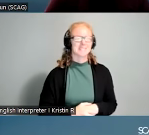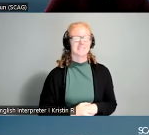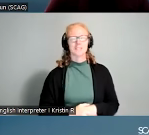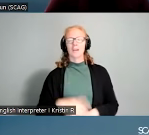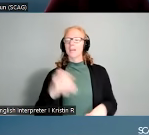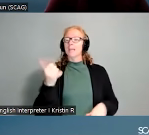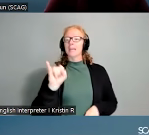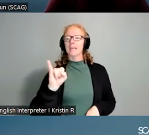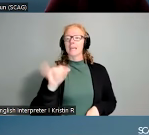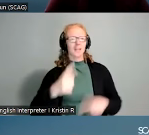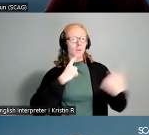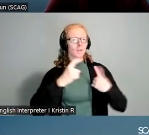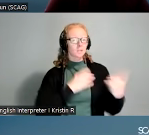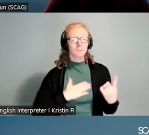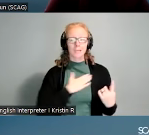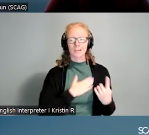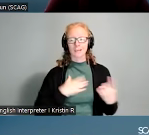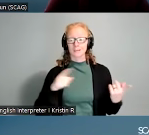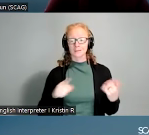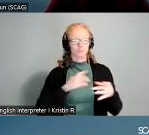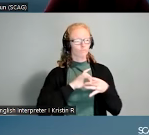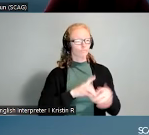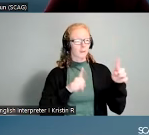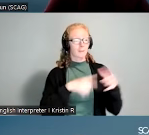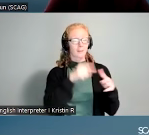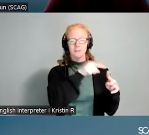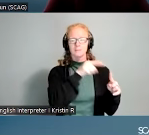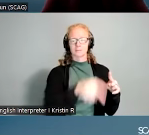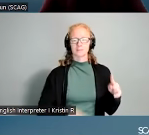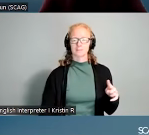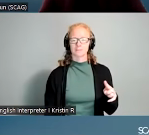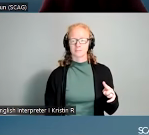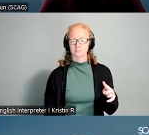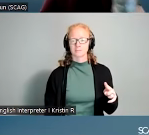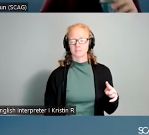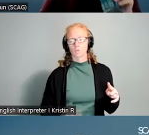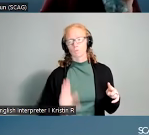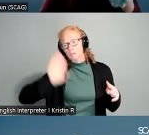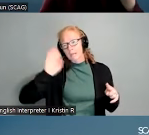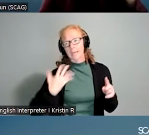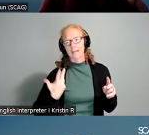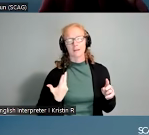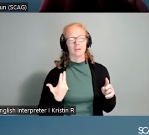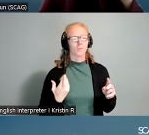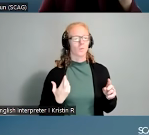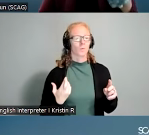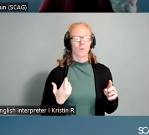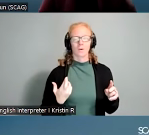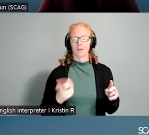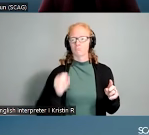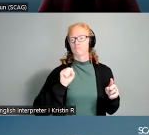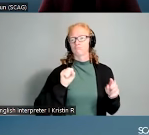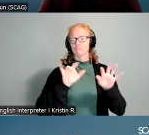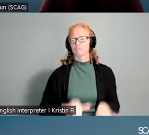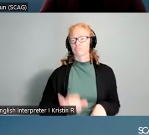Yeah, so if anyone has any questions for Leighton on this presentation, you can raise your hand, you can throw them in the